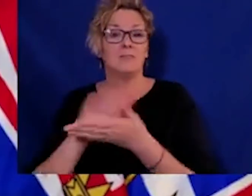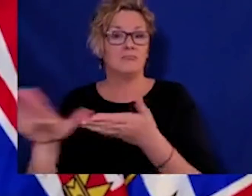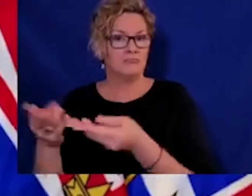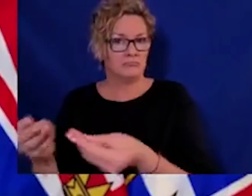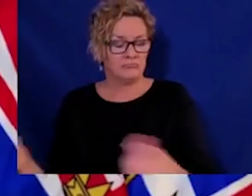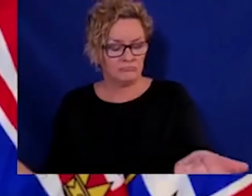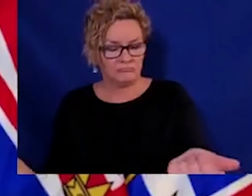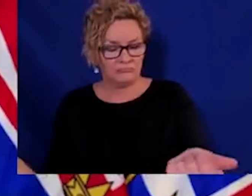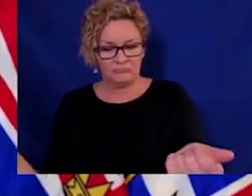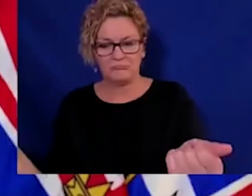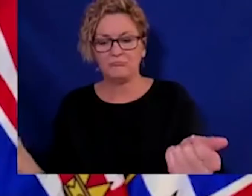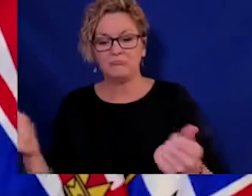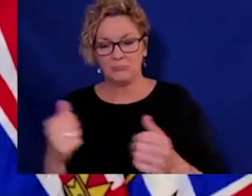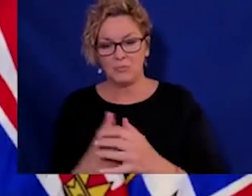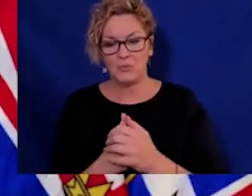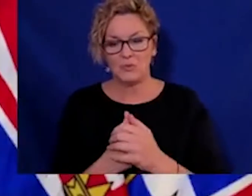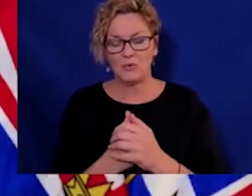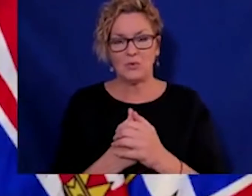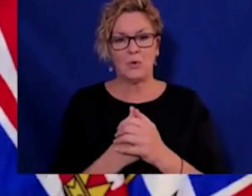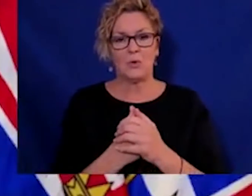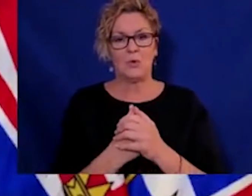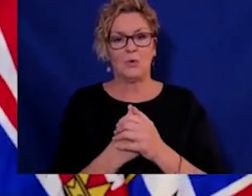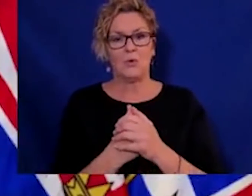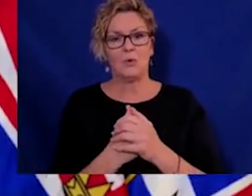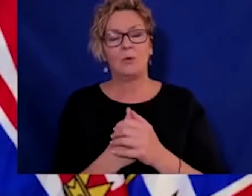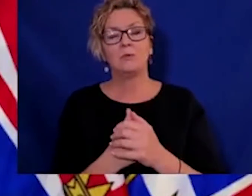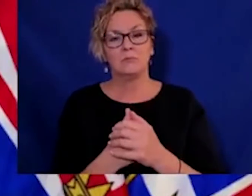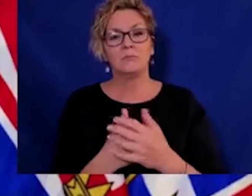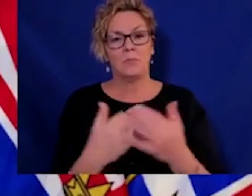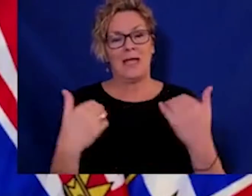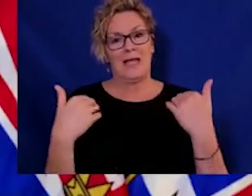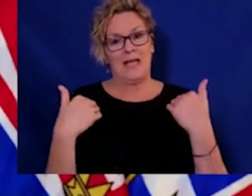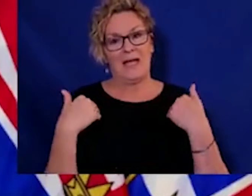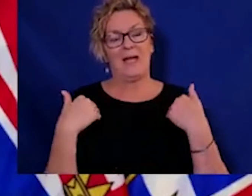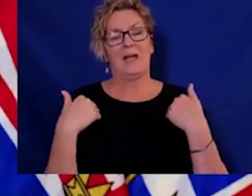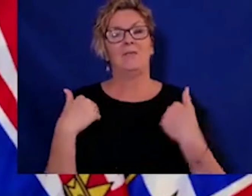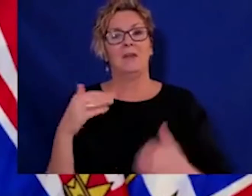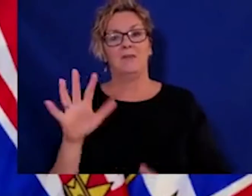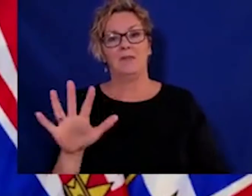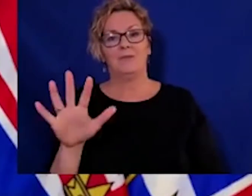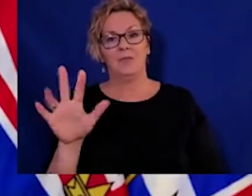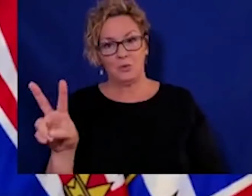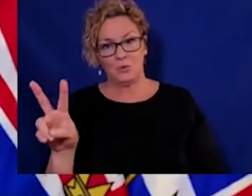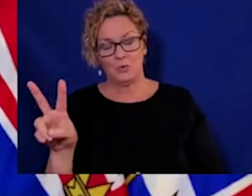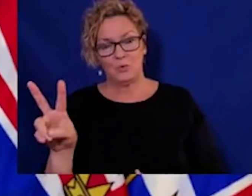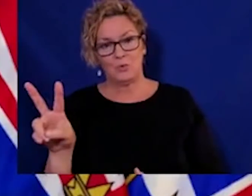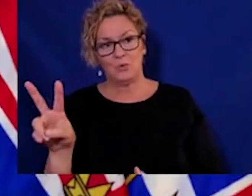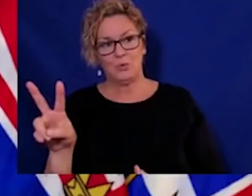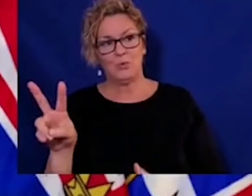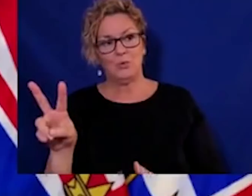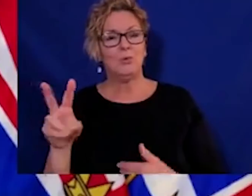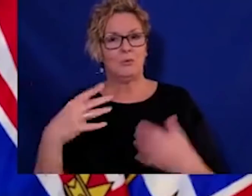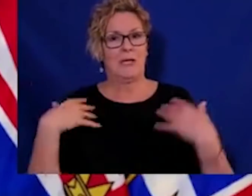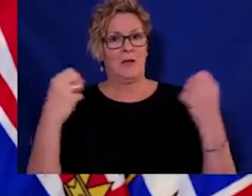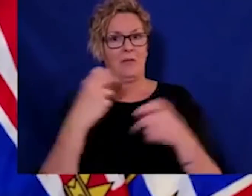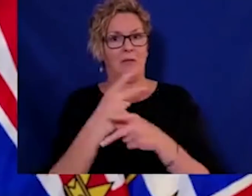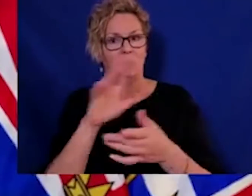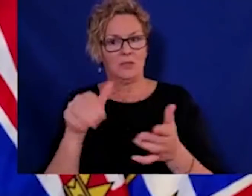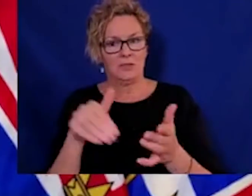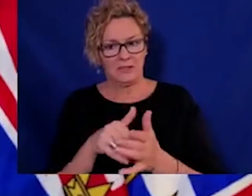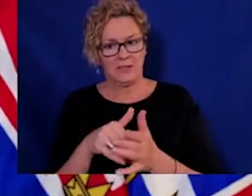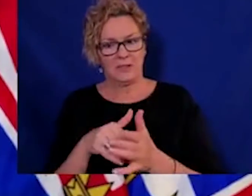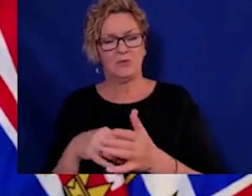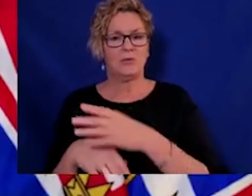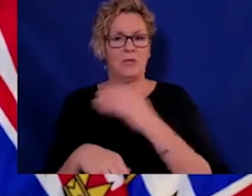in the healthcare system, 52 in long-term care or assisted living, and 5 in acute care, with